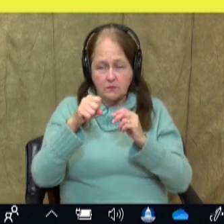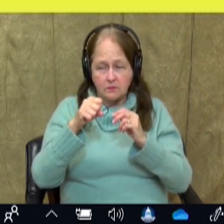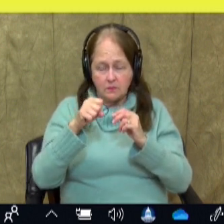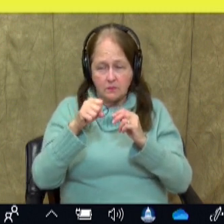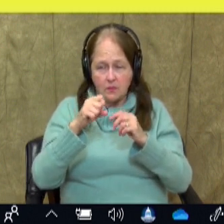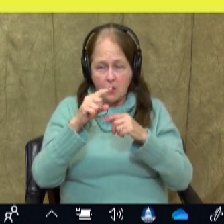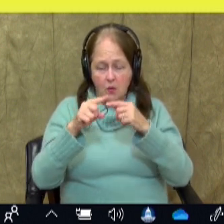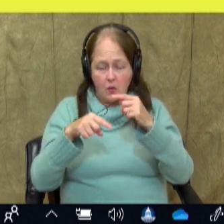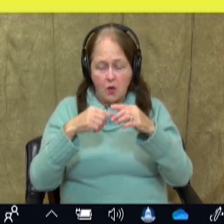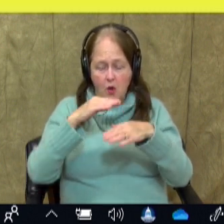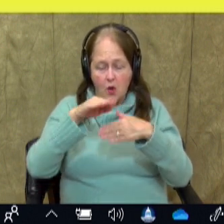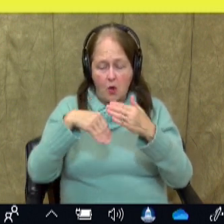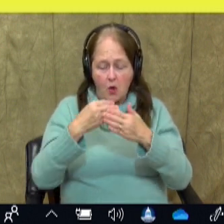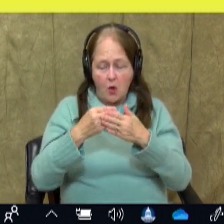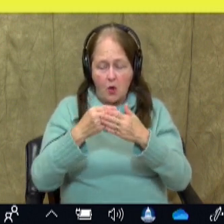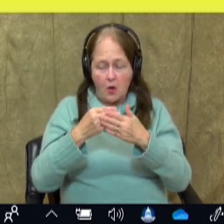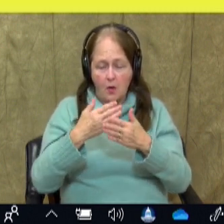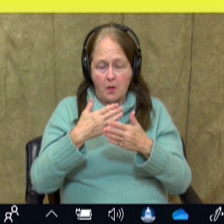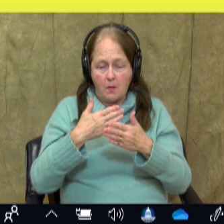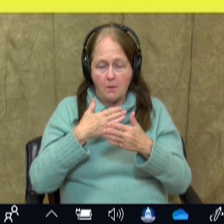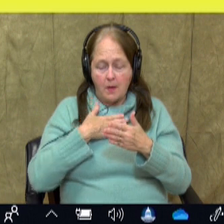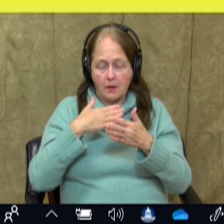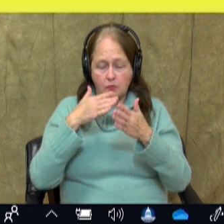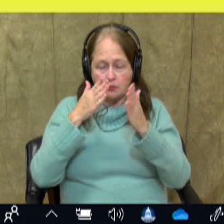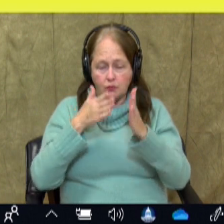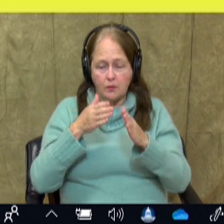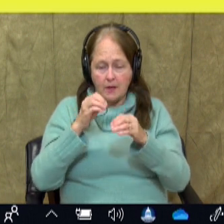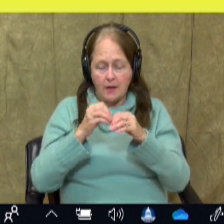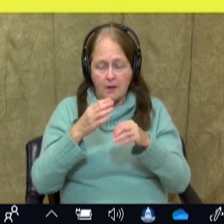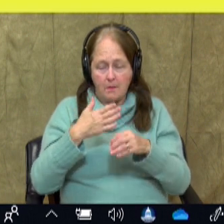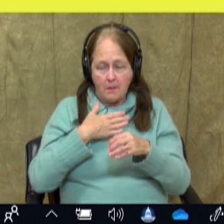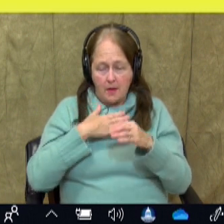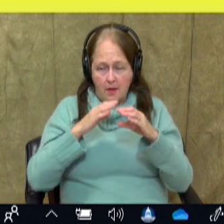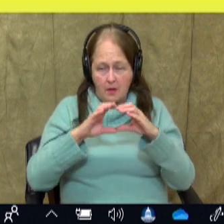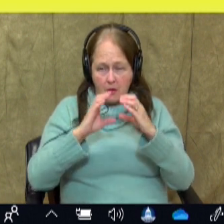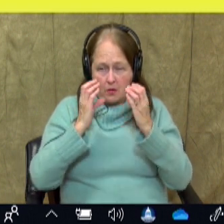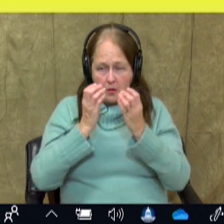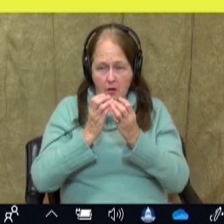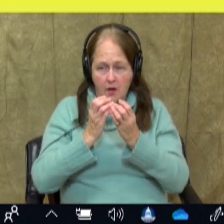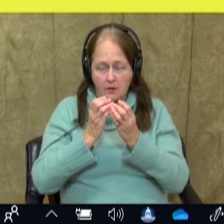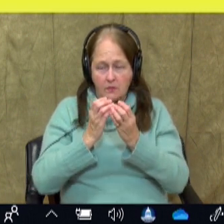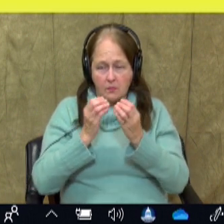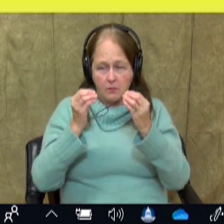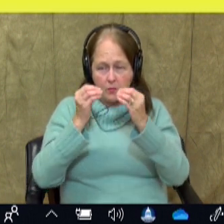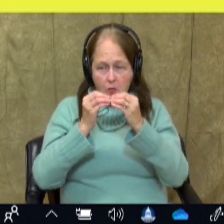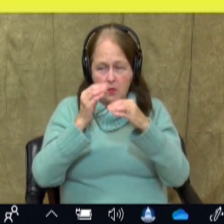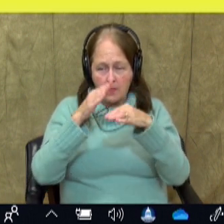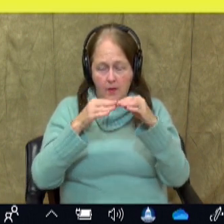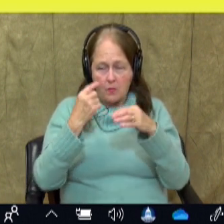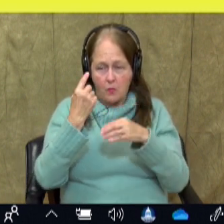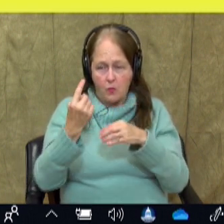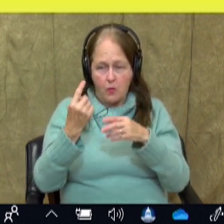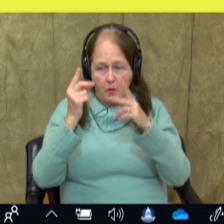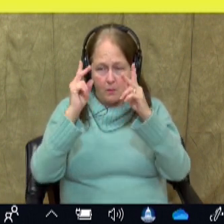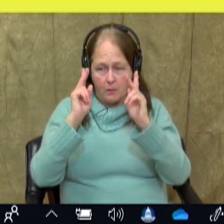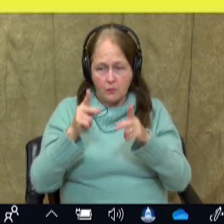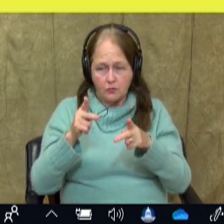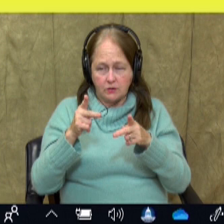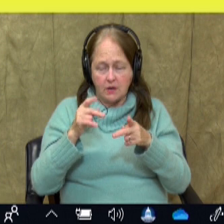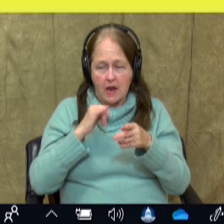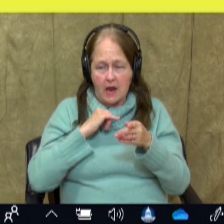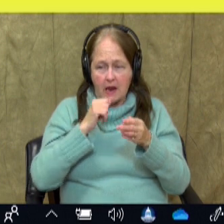I'm talking about all the students in my class, so I am definitely going to have more than 1 person that I'm